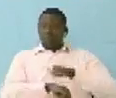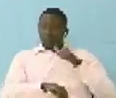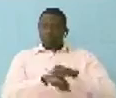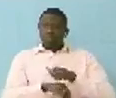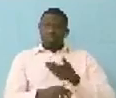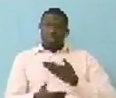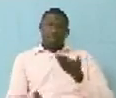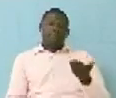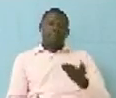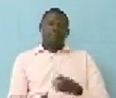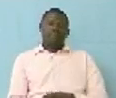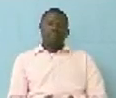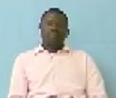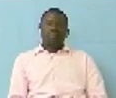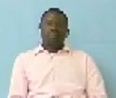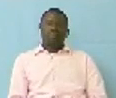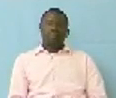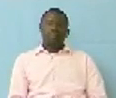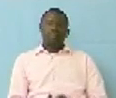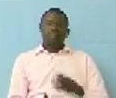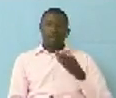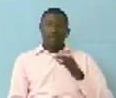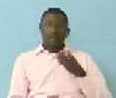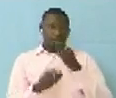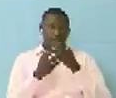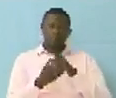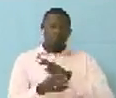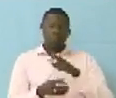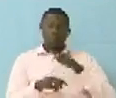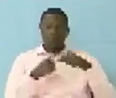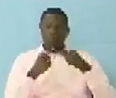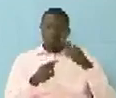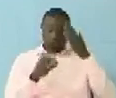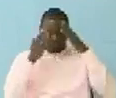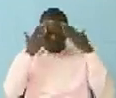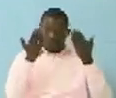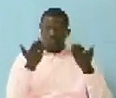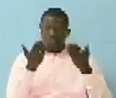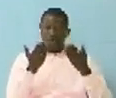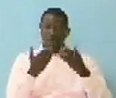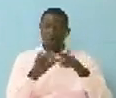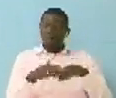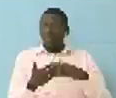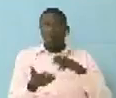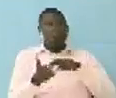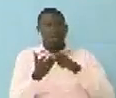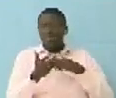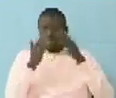Take it from him. If I say not to my knowledge, it's not to my knowledge. But